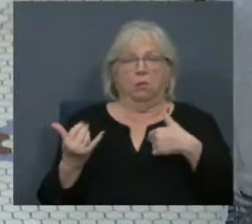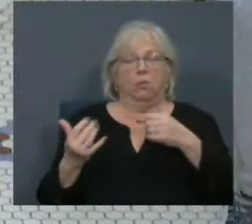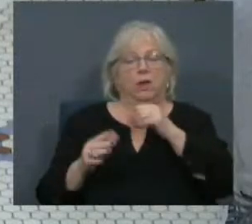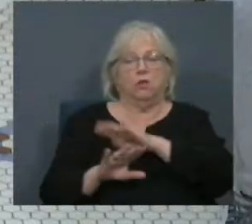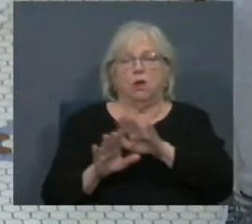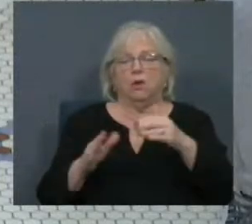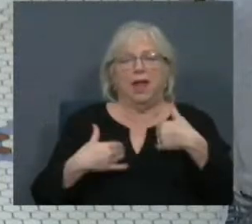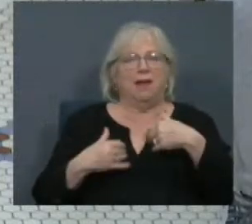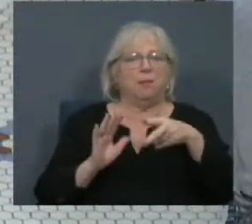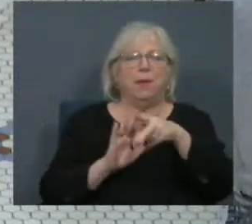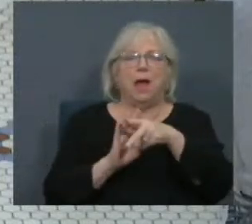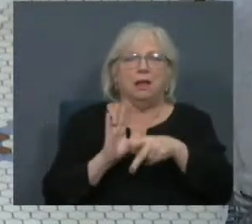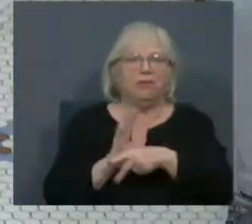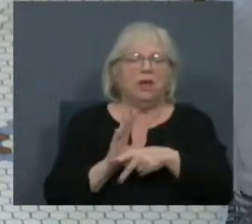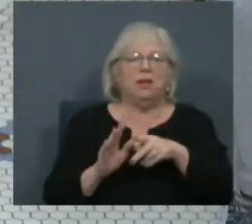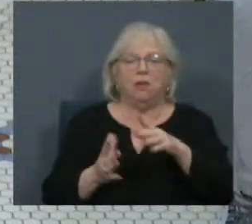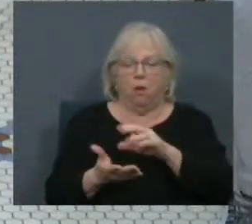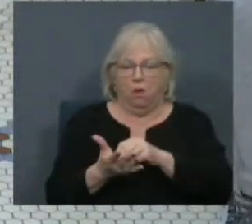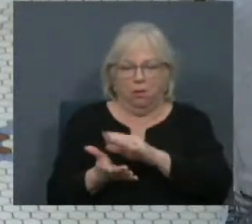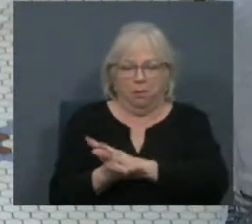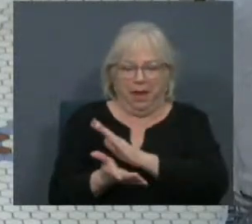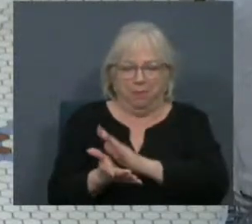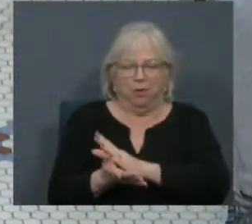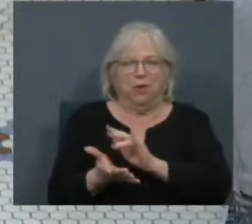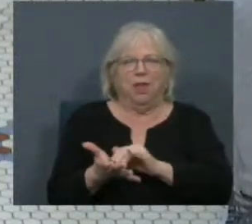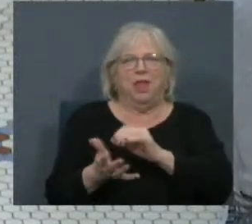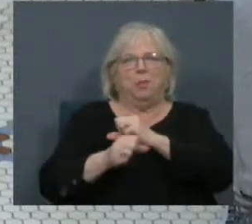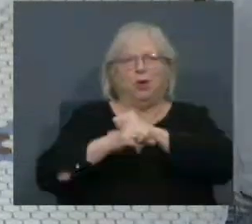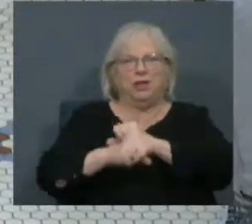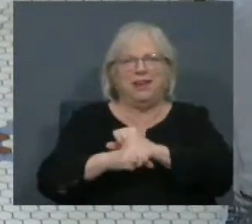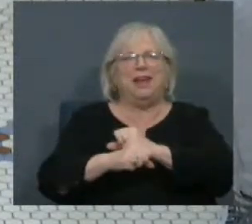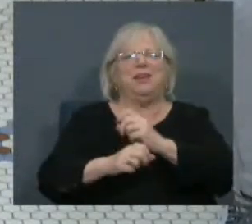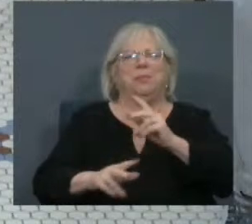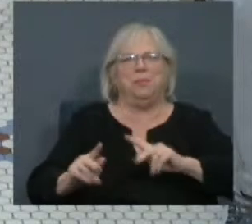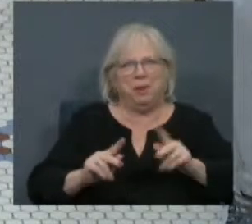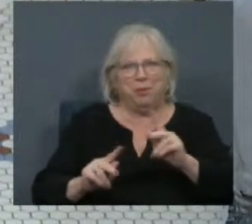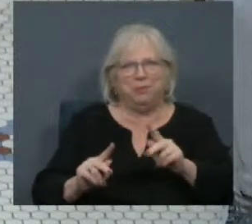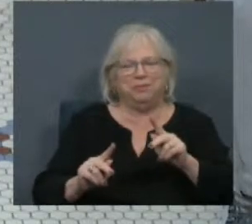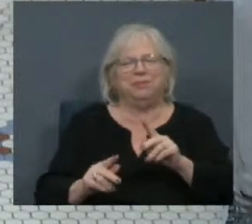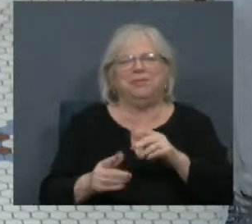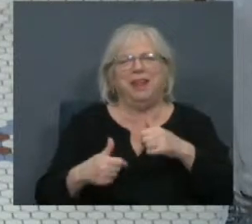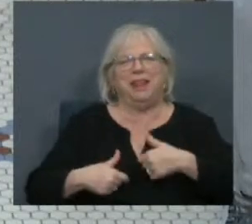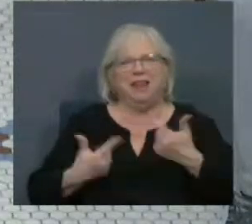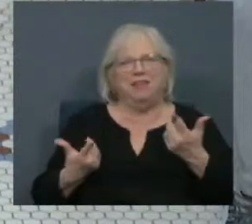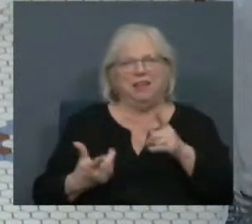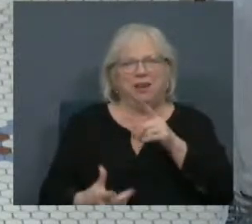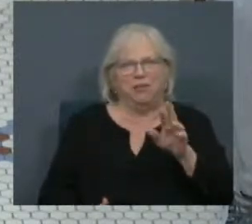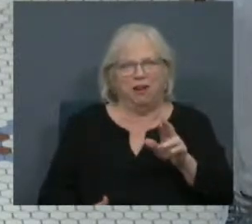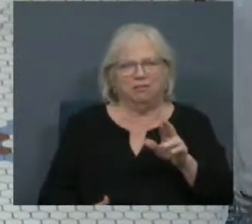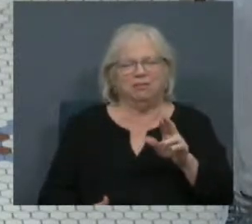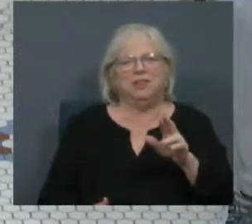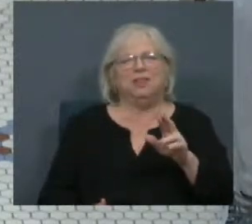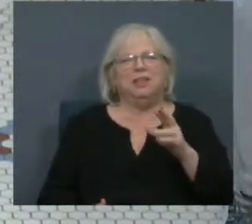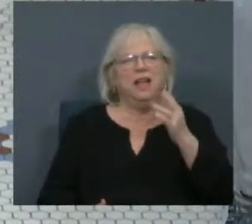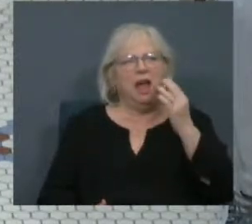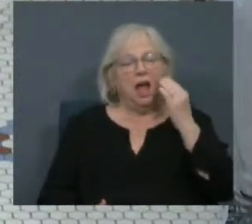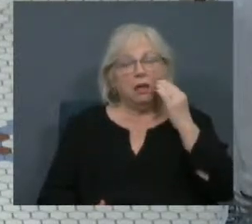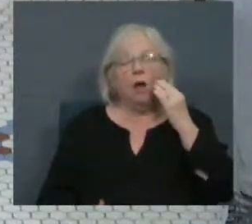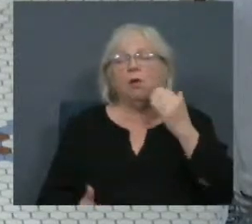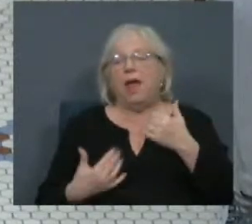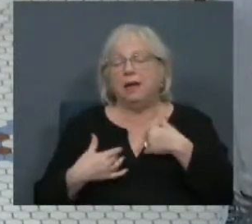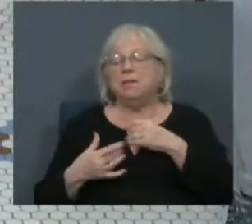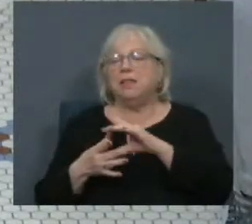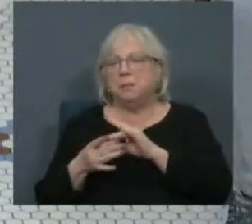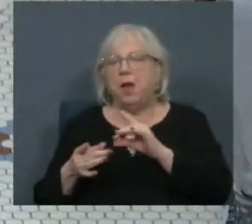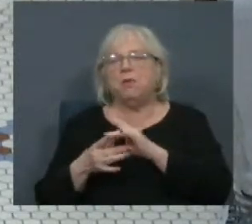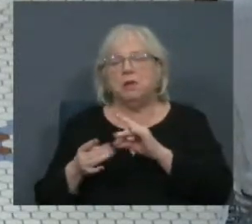have any policies on paper that are protecting residents. I know that there have been spoken